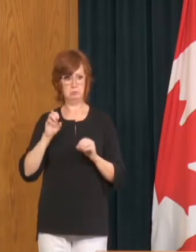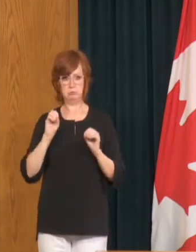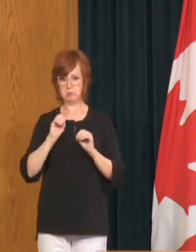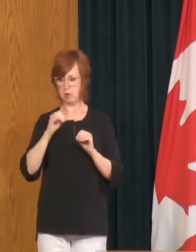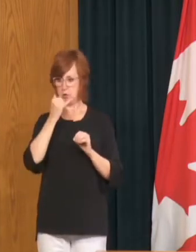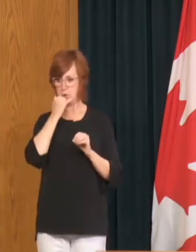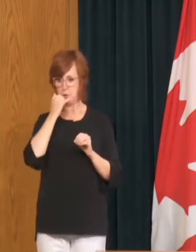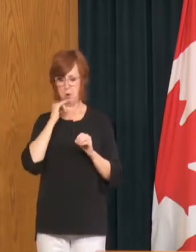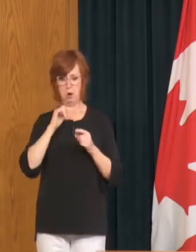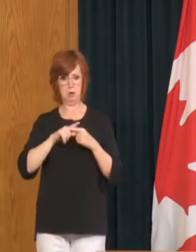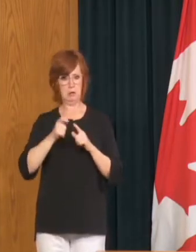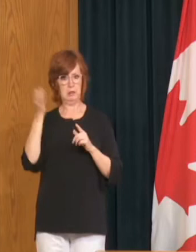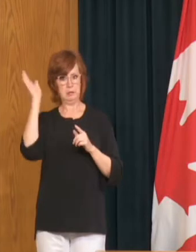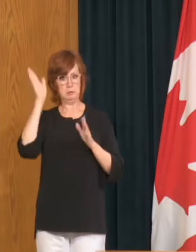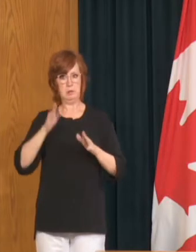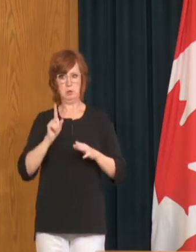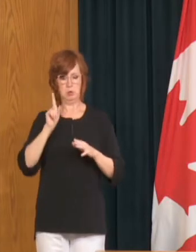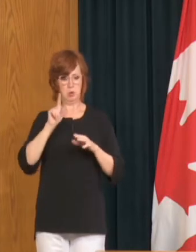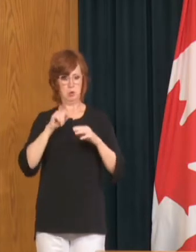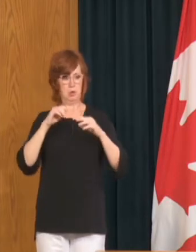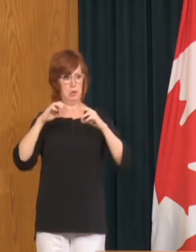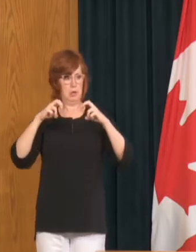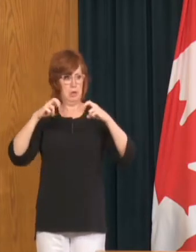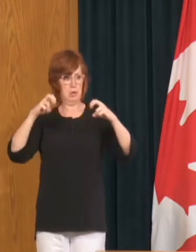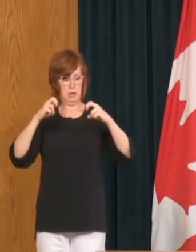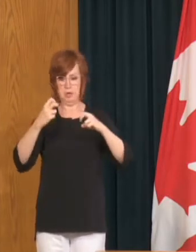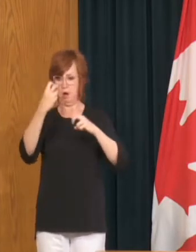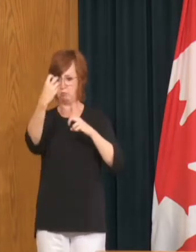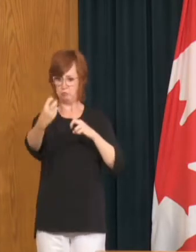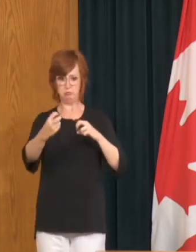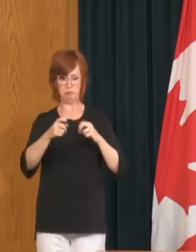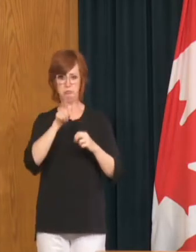in the House, and that is over a century, many